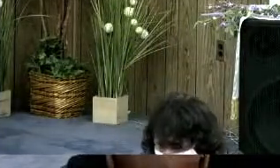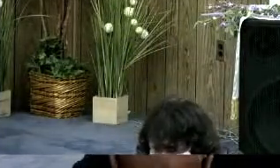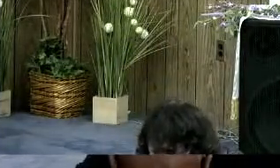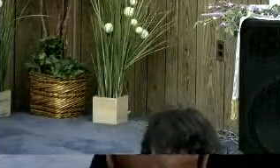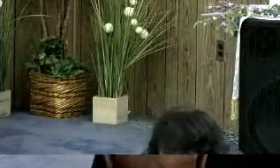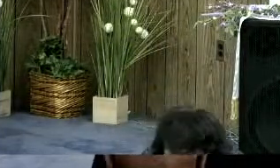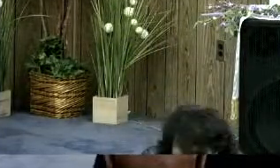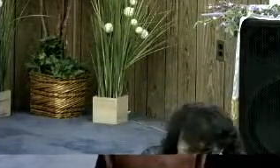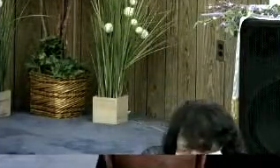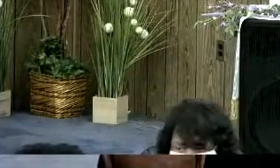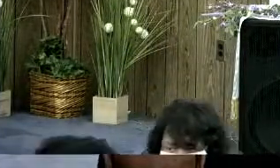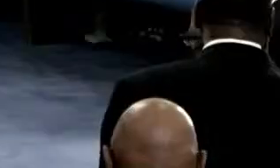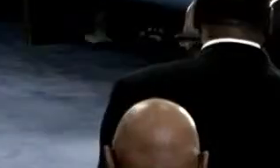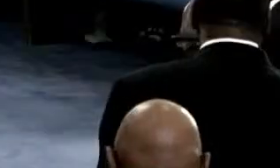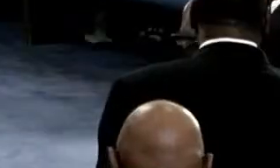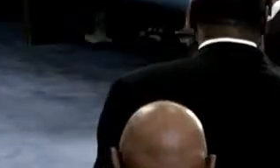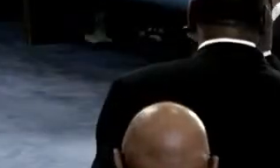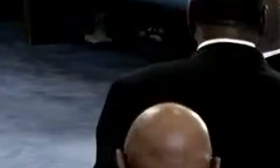At the cross.